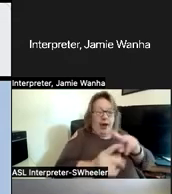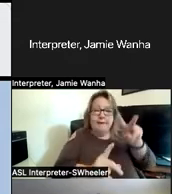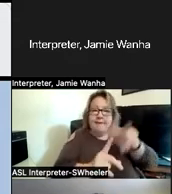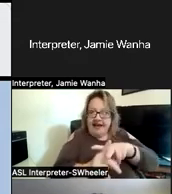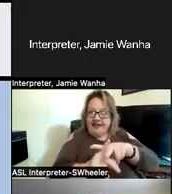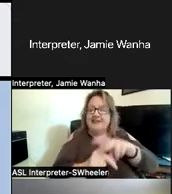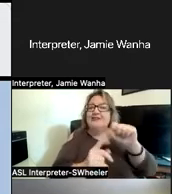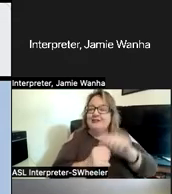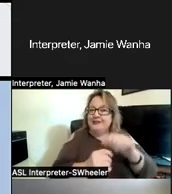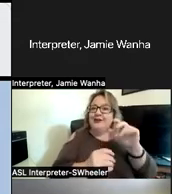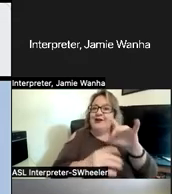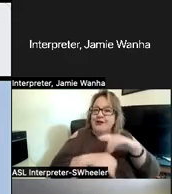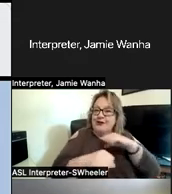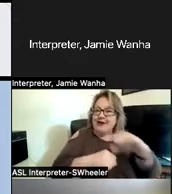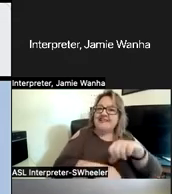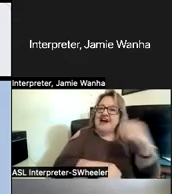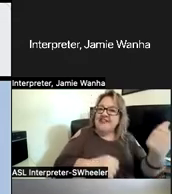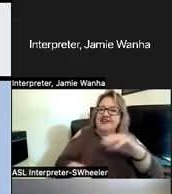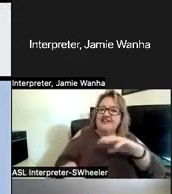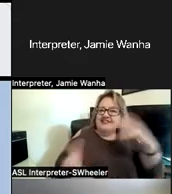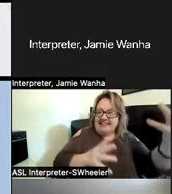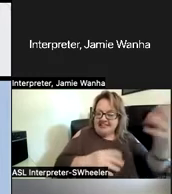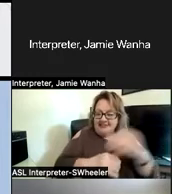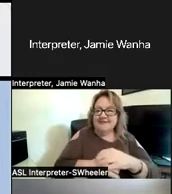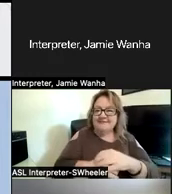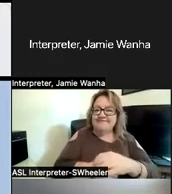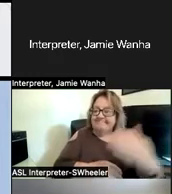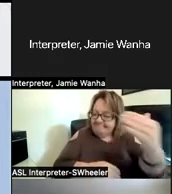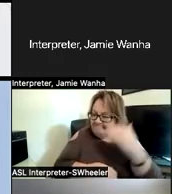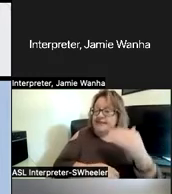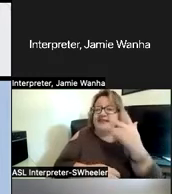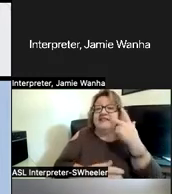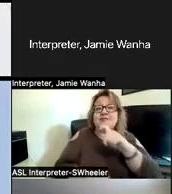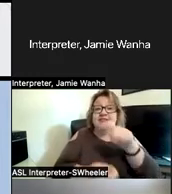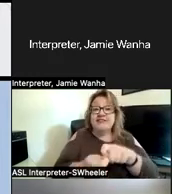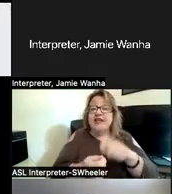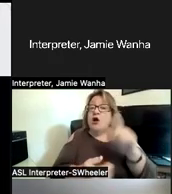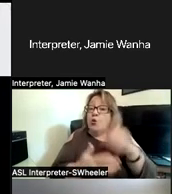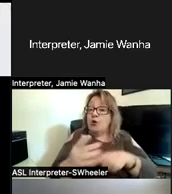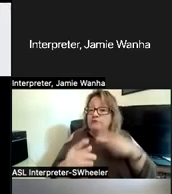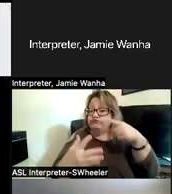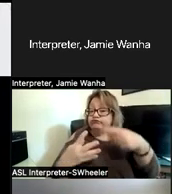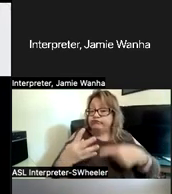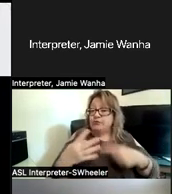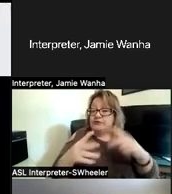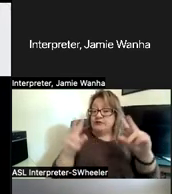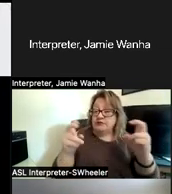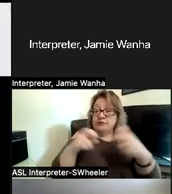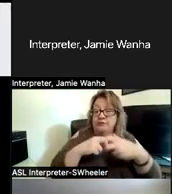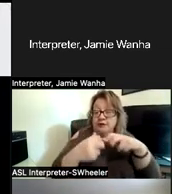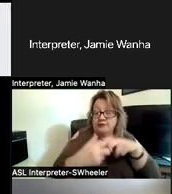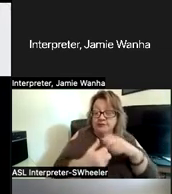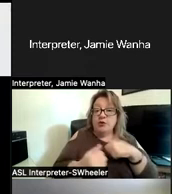other disasters. So in the next one, we are going to see specifically what were the points or the issues, the items that we